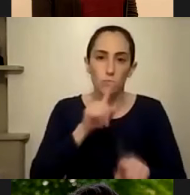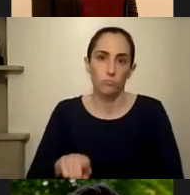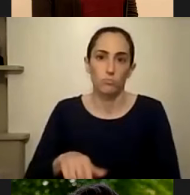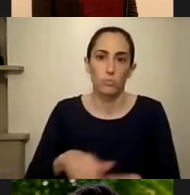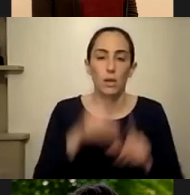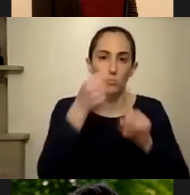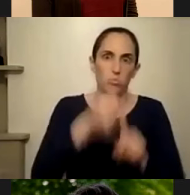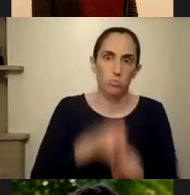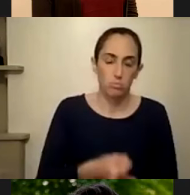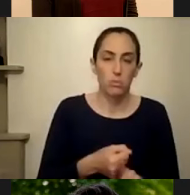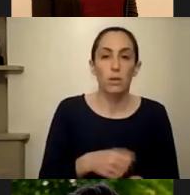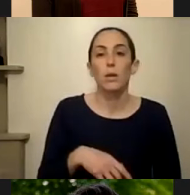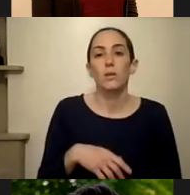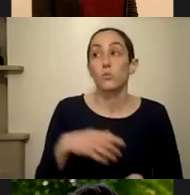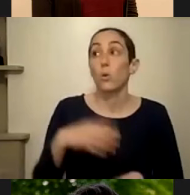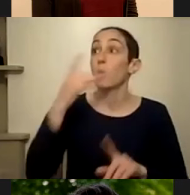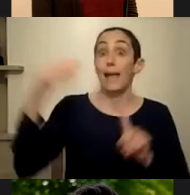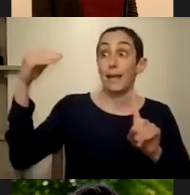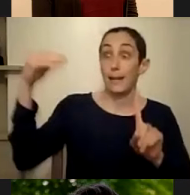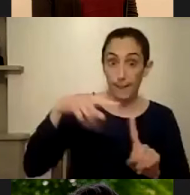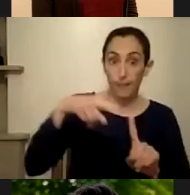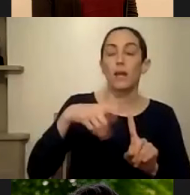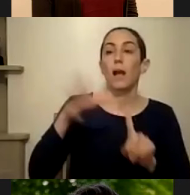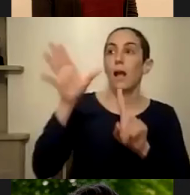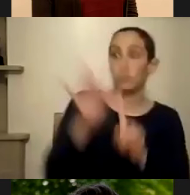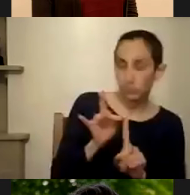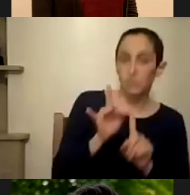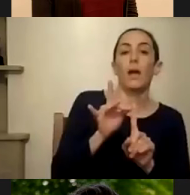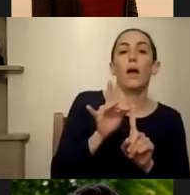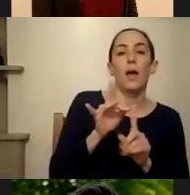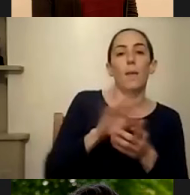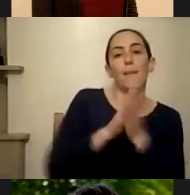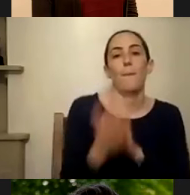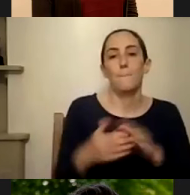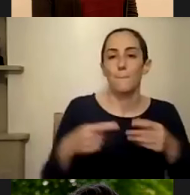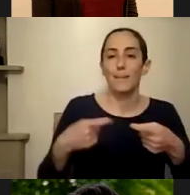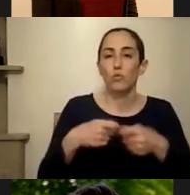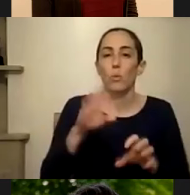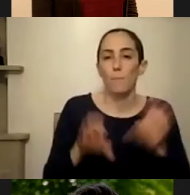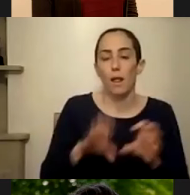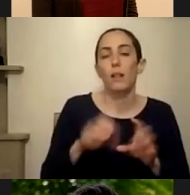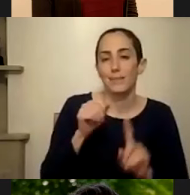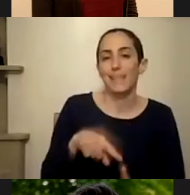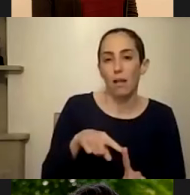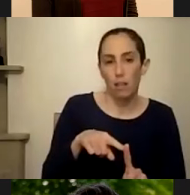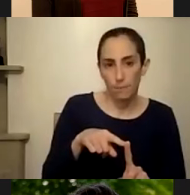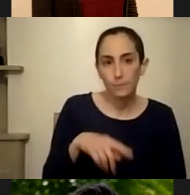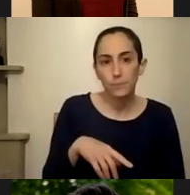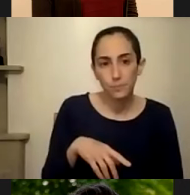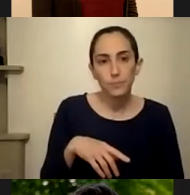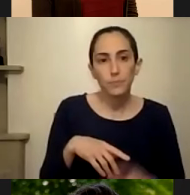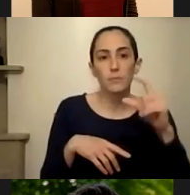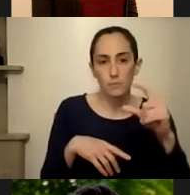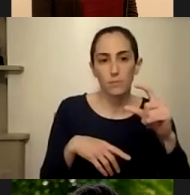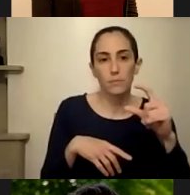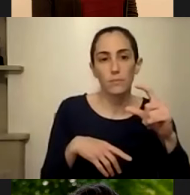the electrochemical signal in photoreceptor cells. Yeah, and in here, the outer segment region, light signal